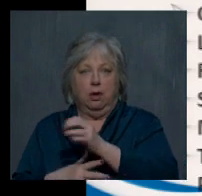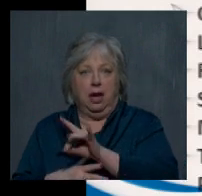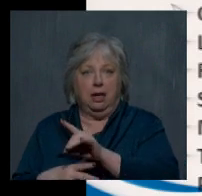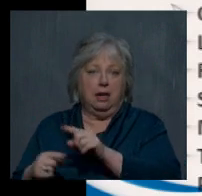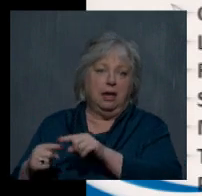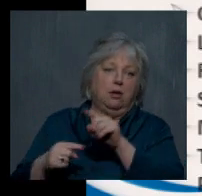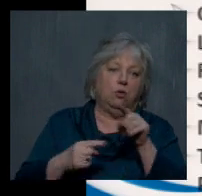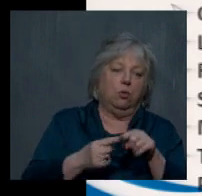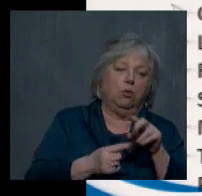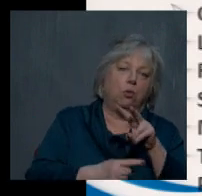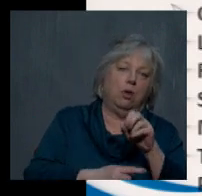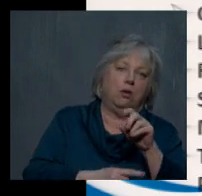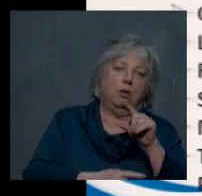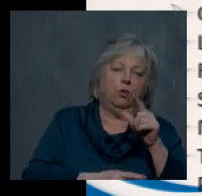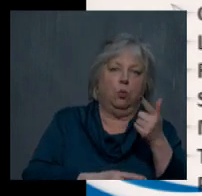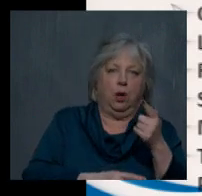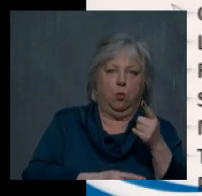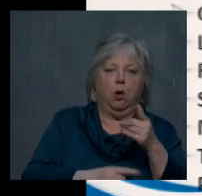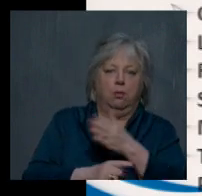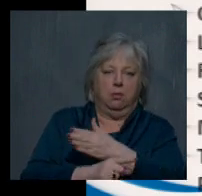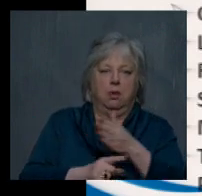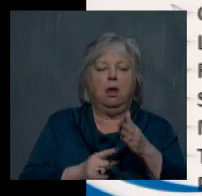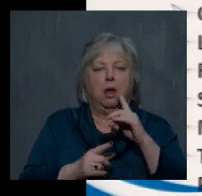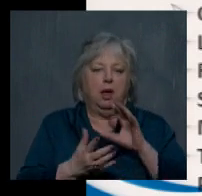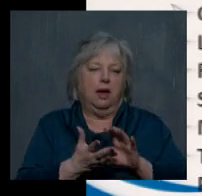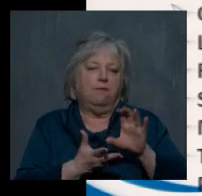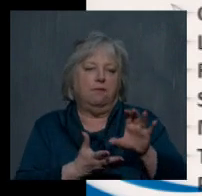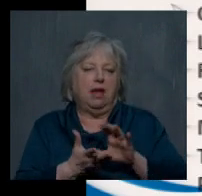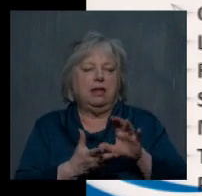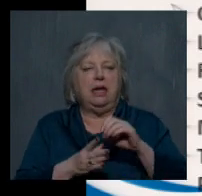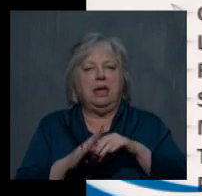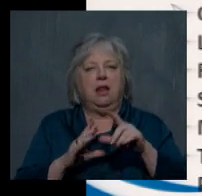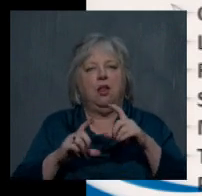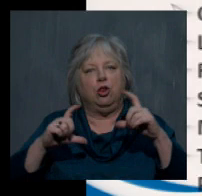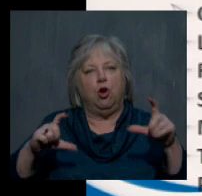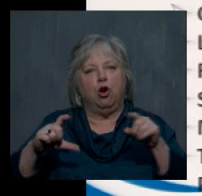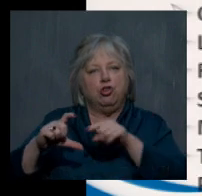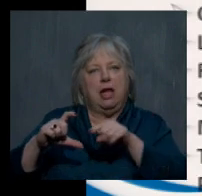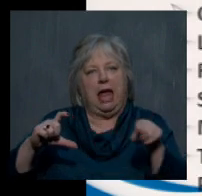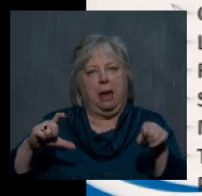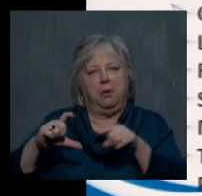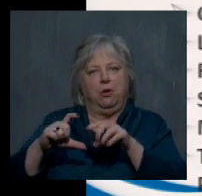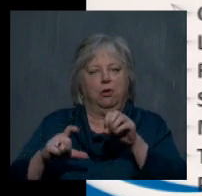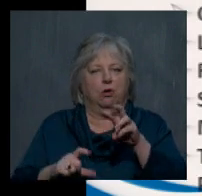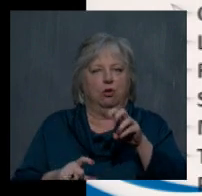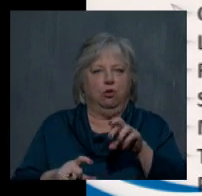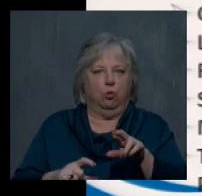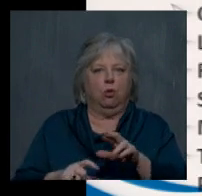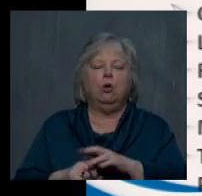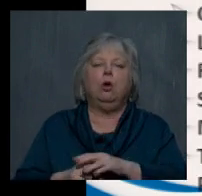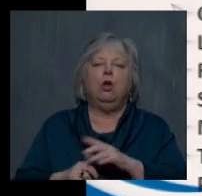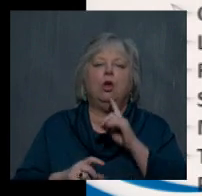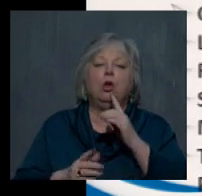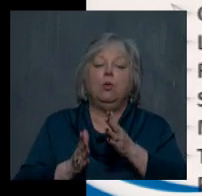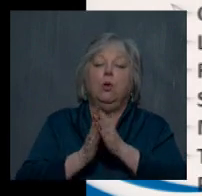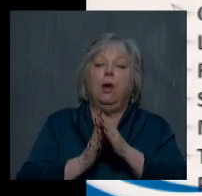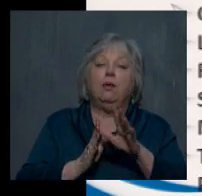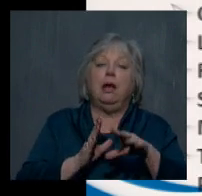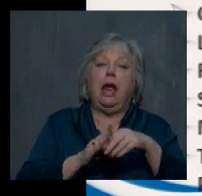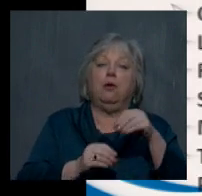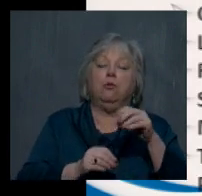and 2021 that we'll be investing in the large diameter sewer. You've requested an